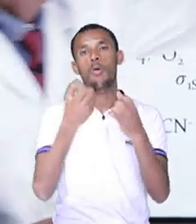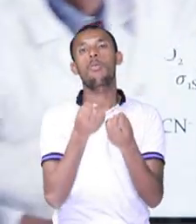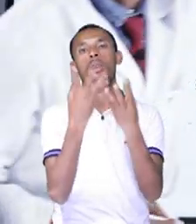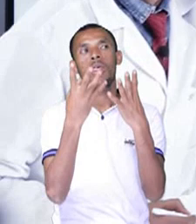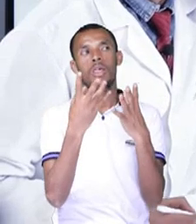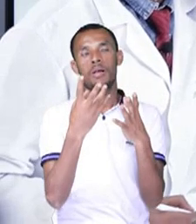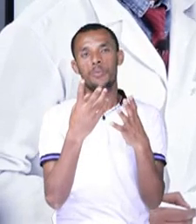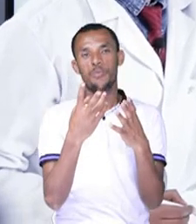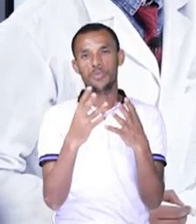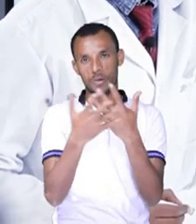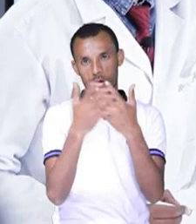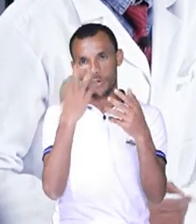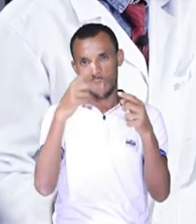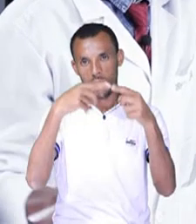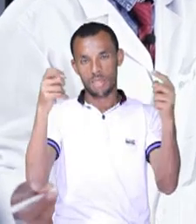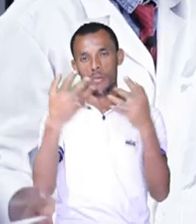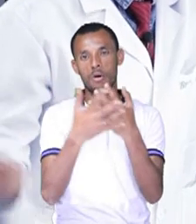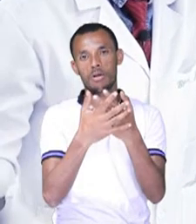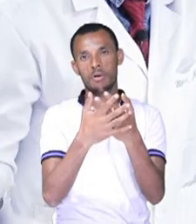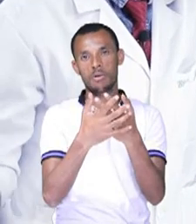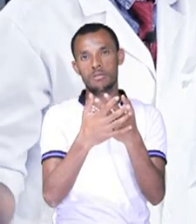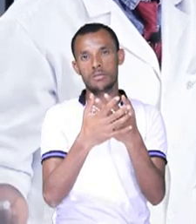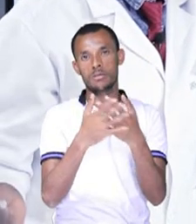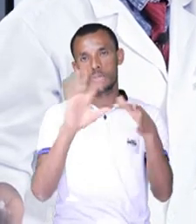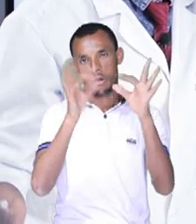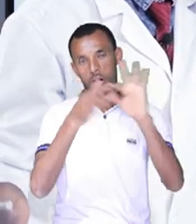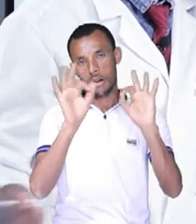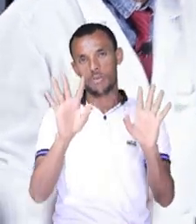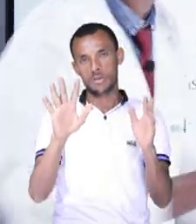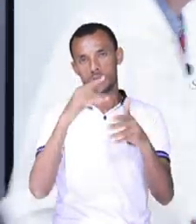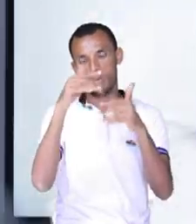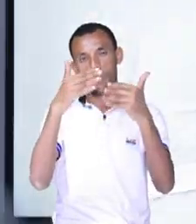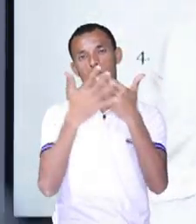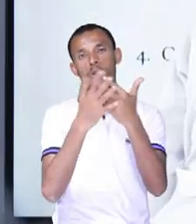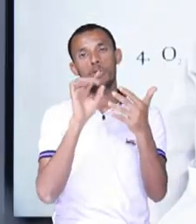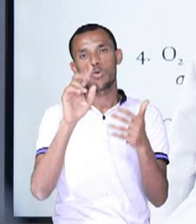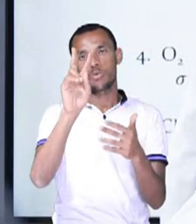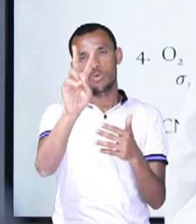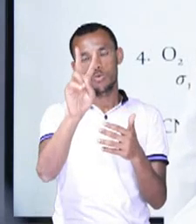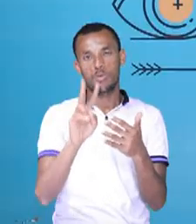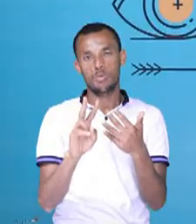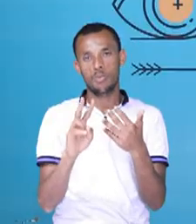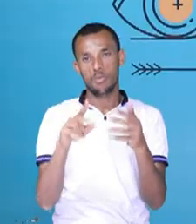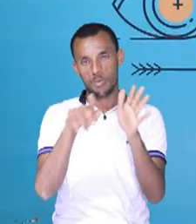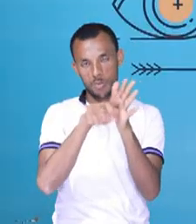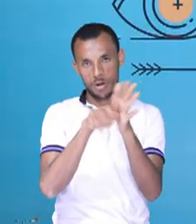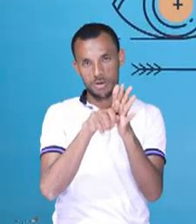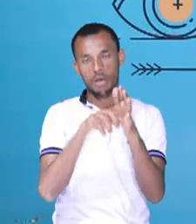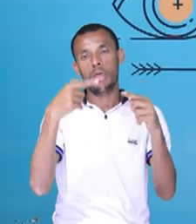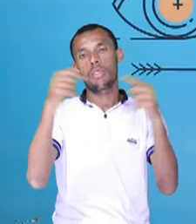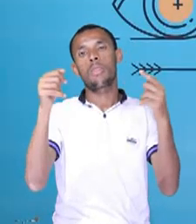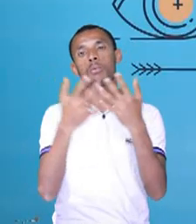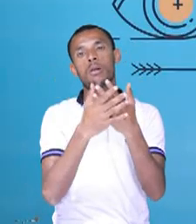electron? This is bonding or anti-bonding? Because there is no star is bonding. The bonding electron is 2. 2 minus